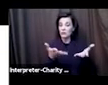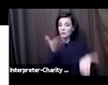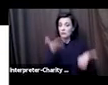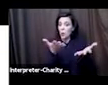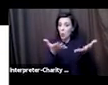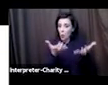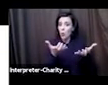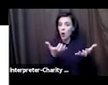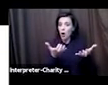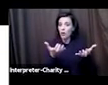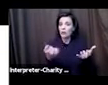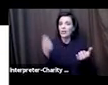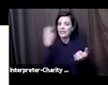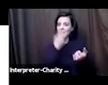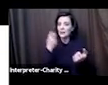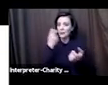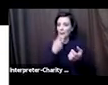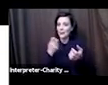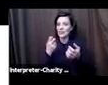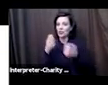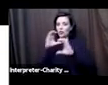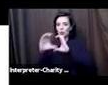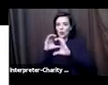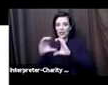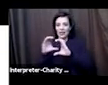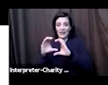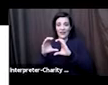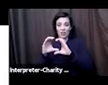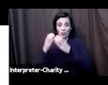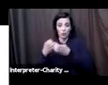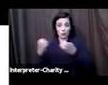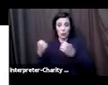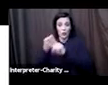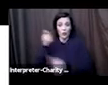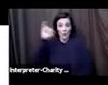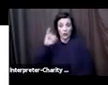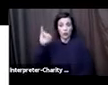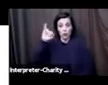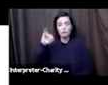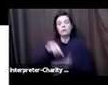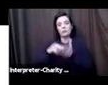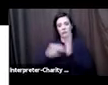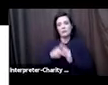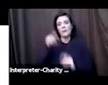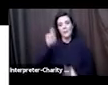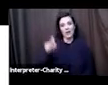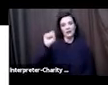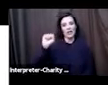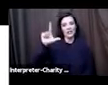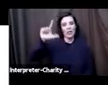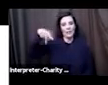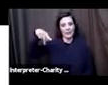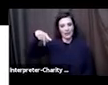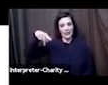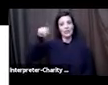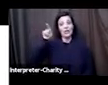speech generating device, so a communication device through their insurance, they are going to need that SLP, and they need to be licensed